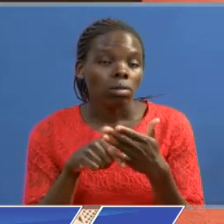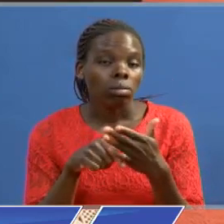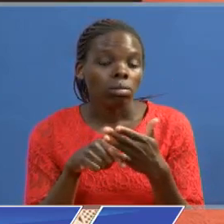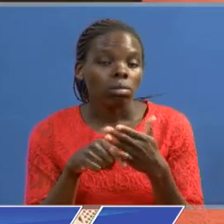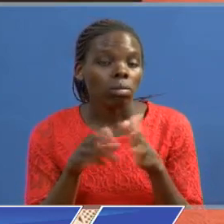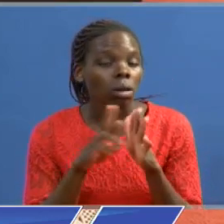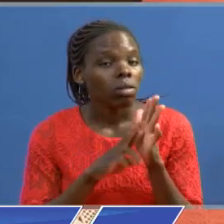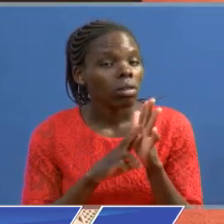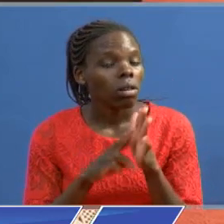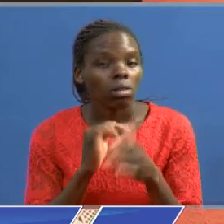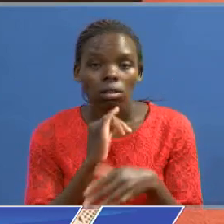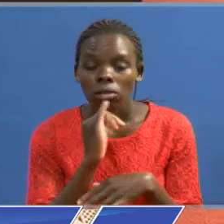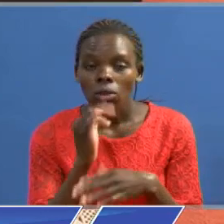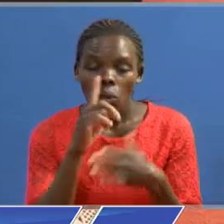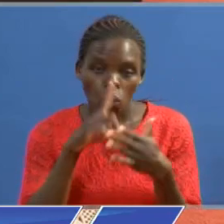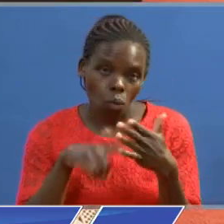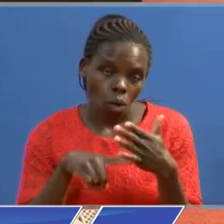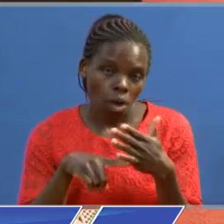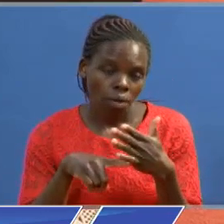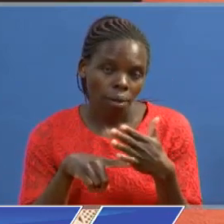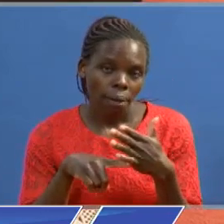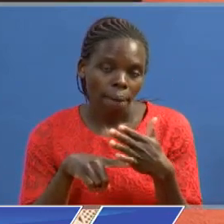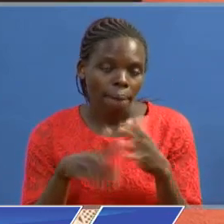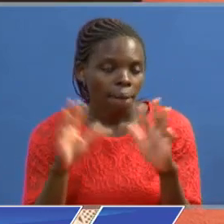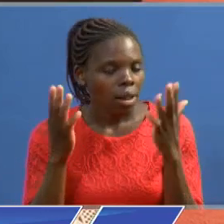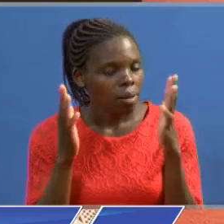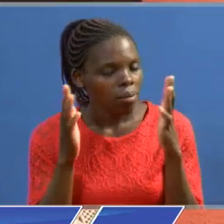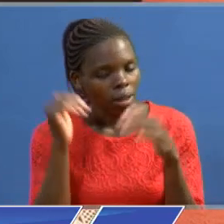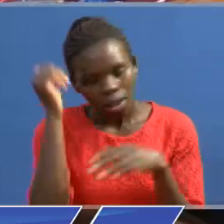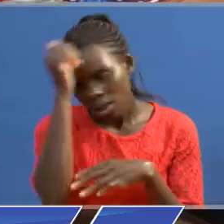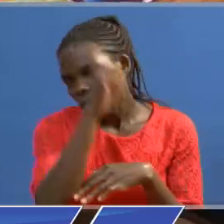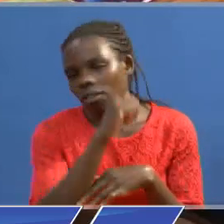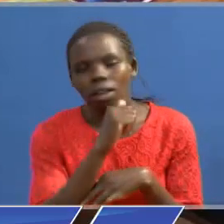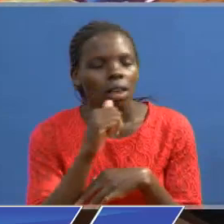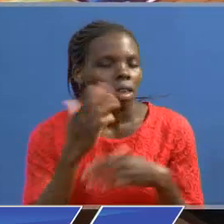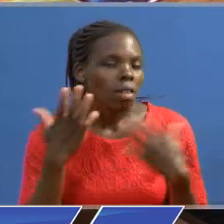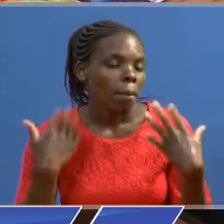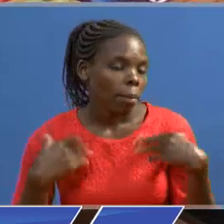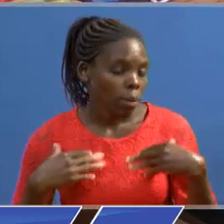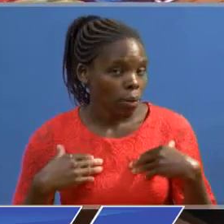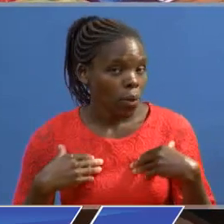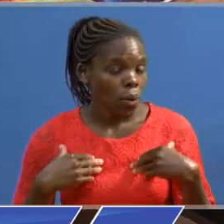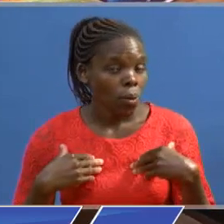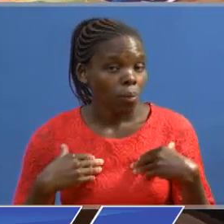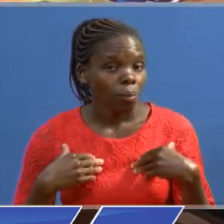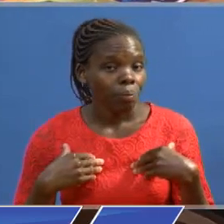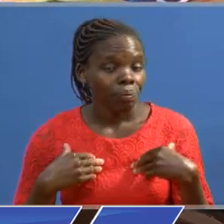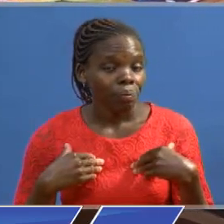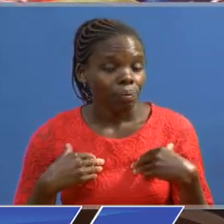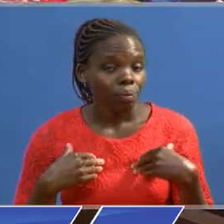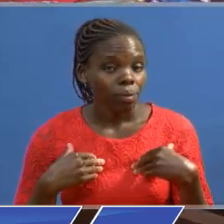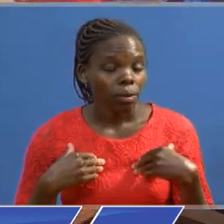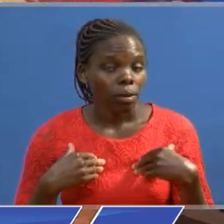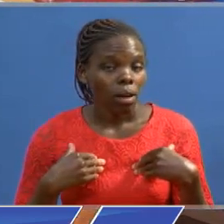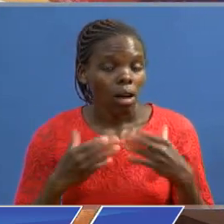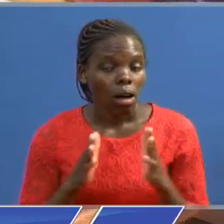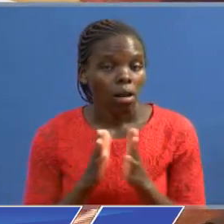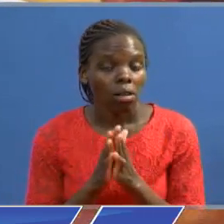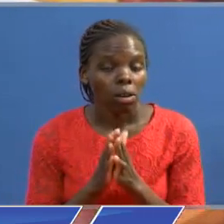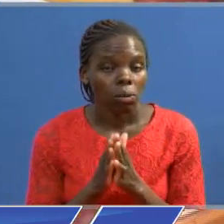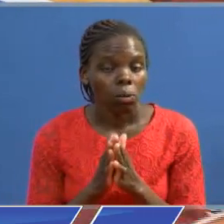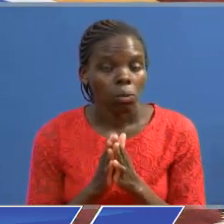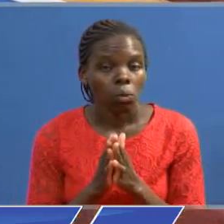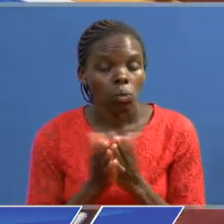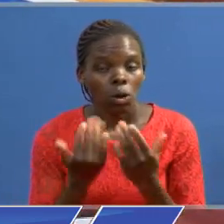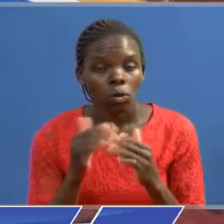is what, like, celebrating Africa as a people, the strides we have made so far and what we are yet